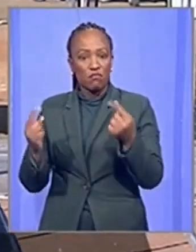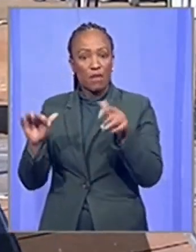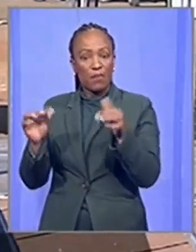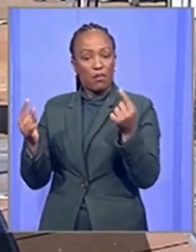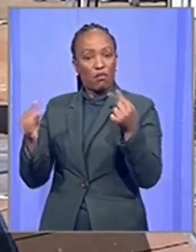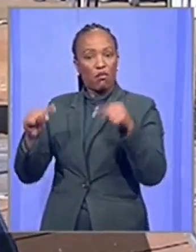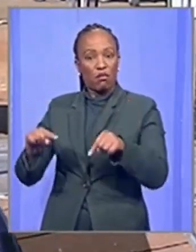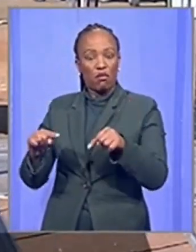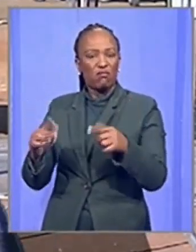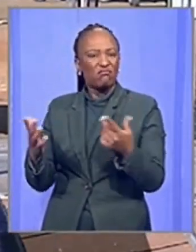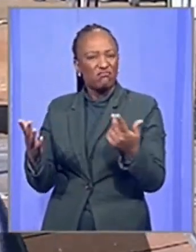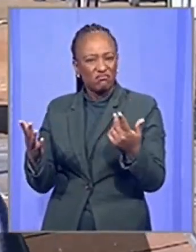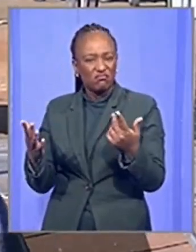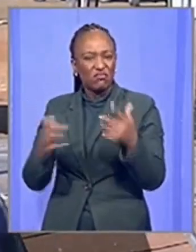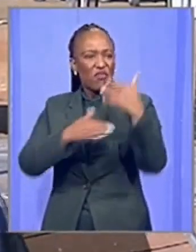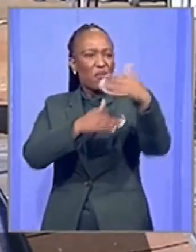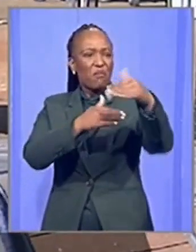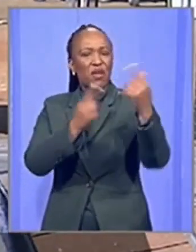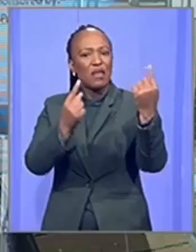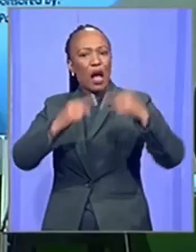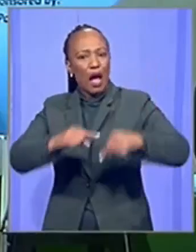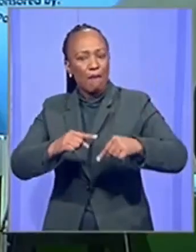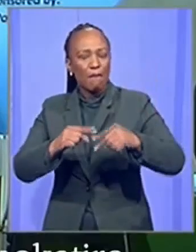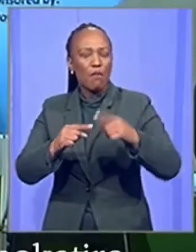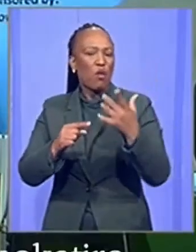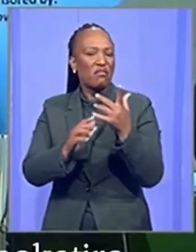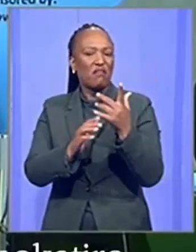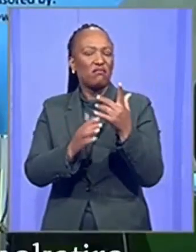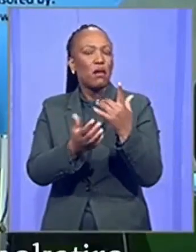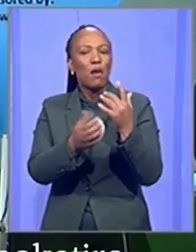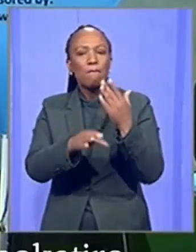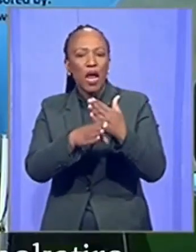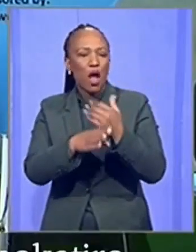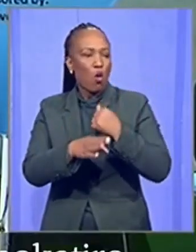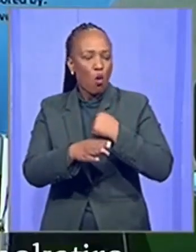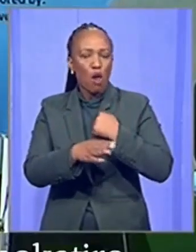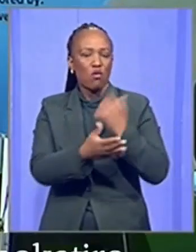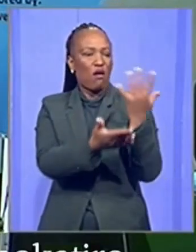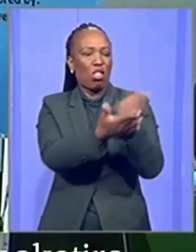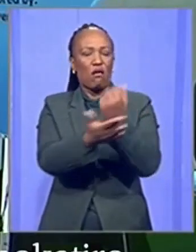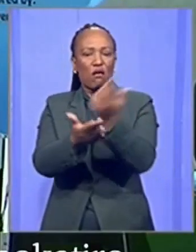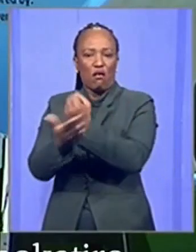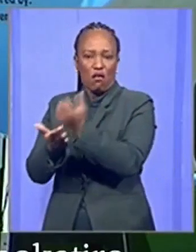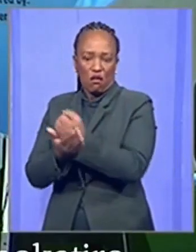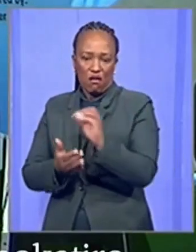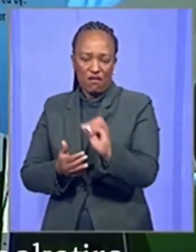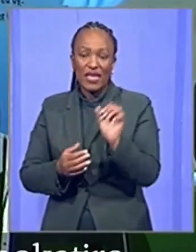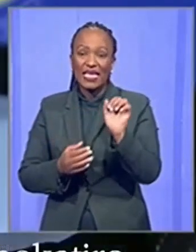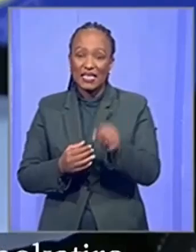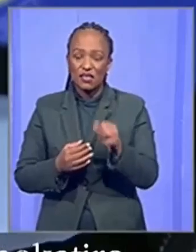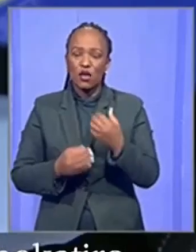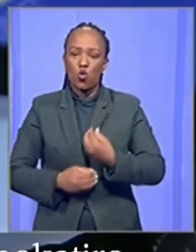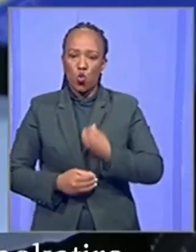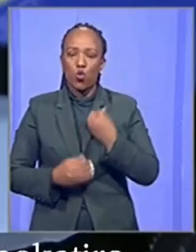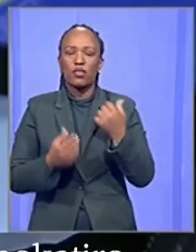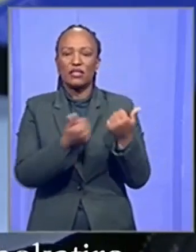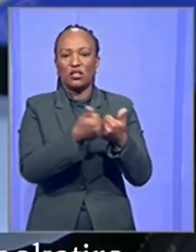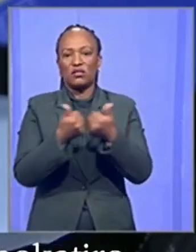ba tlo re bolaya ba nka mesebetsi ya rona. Le ha ona le diphephetso hara batjha tsepo e sa le teng. We go